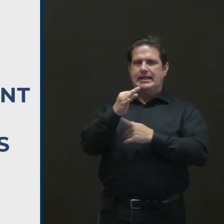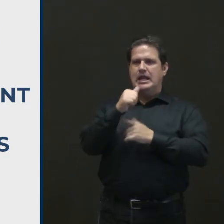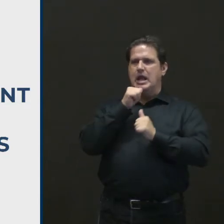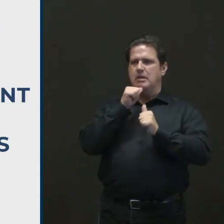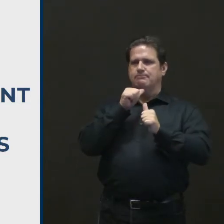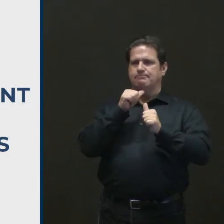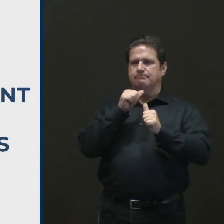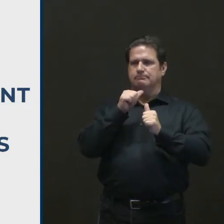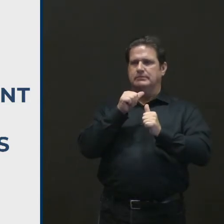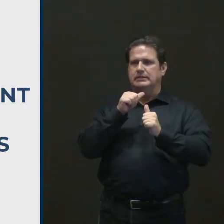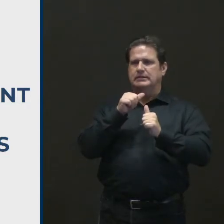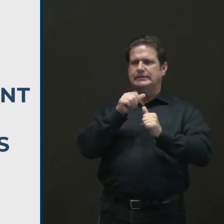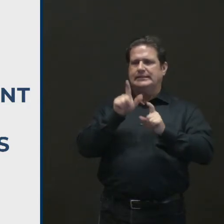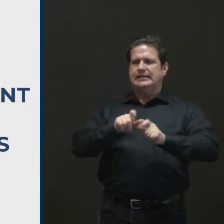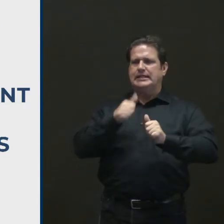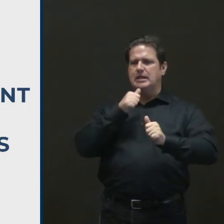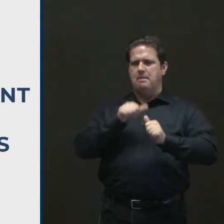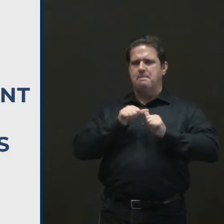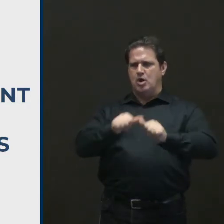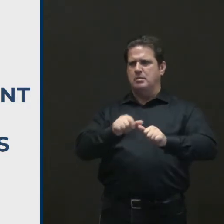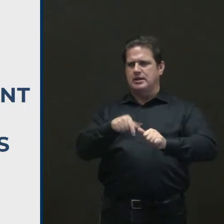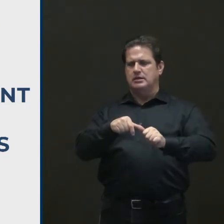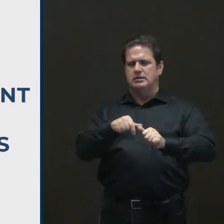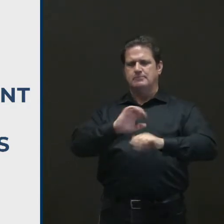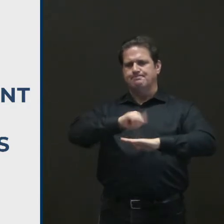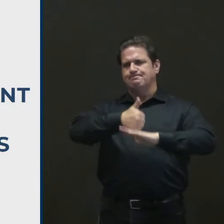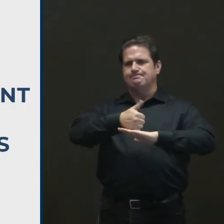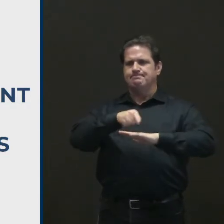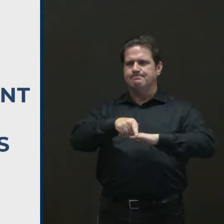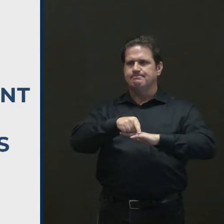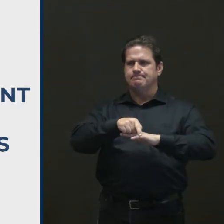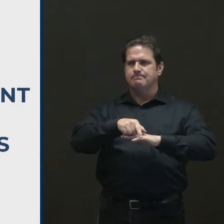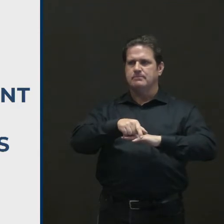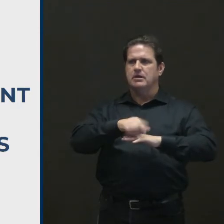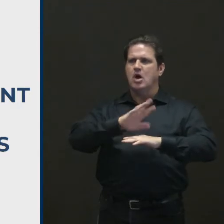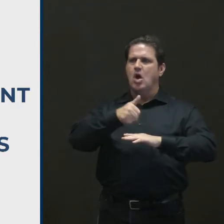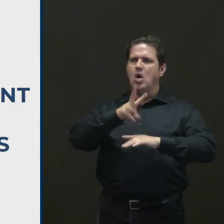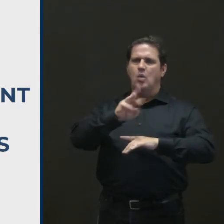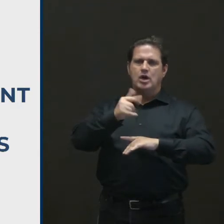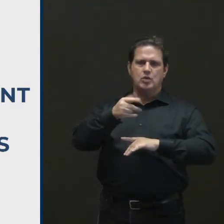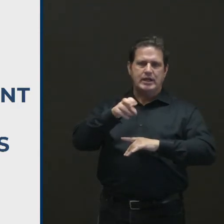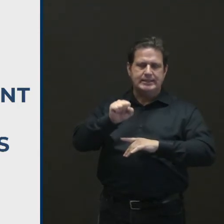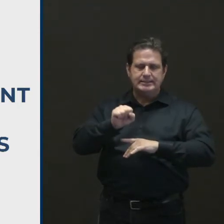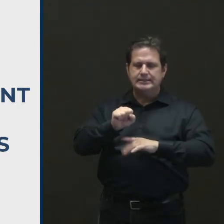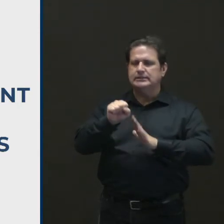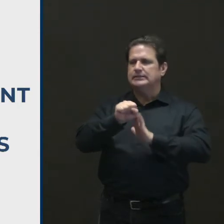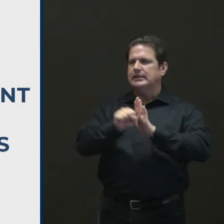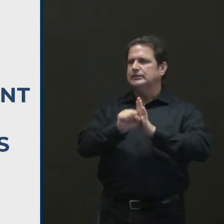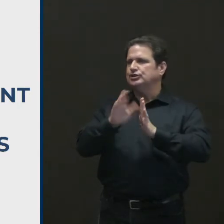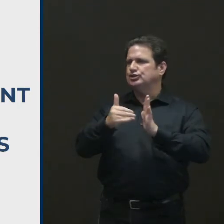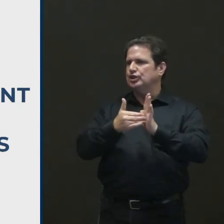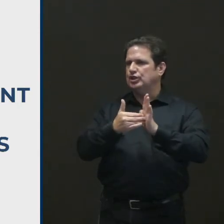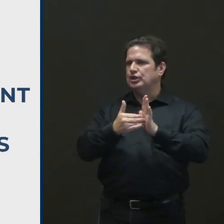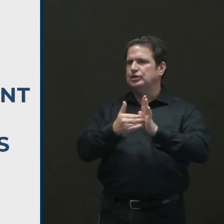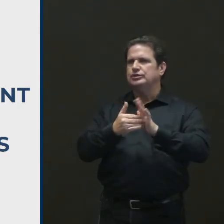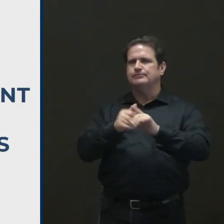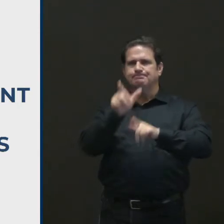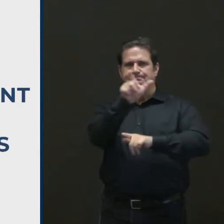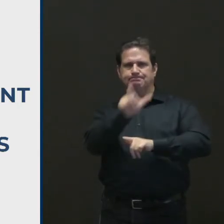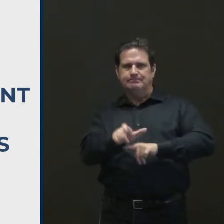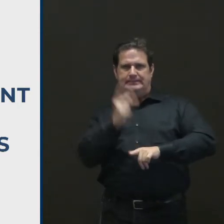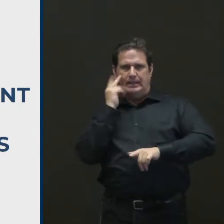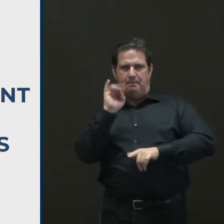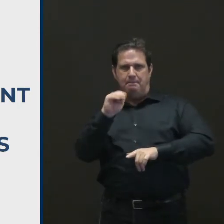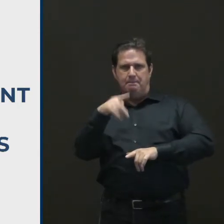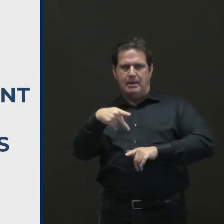testing locations now are across the state. Again, these are a mixture of Walgreens and state service centers and the public health clinics,